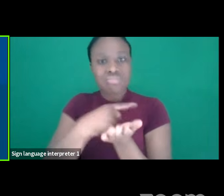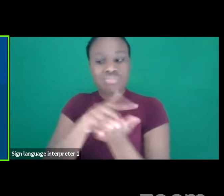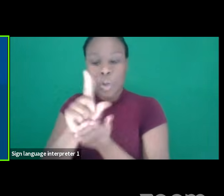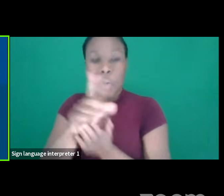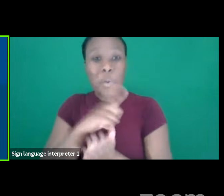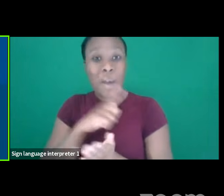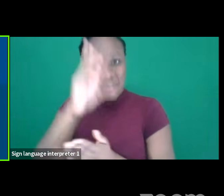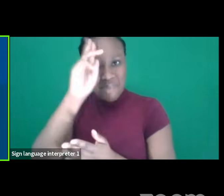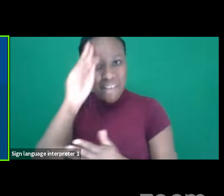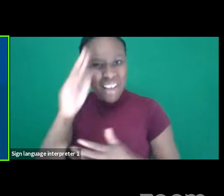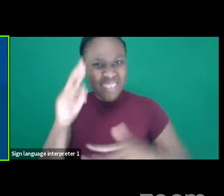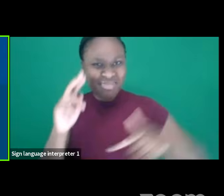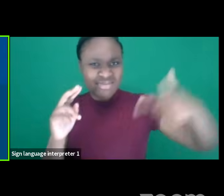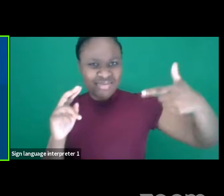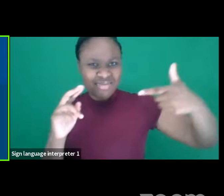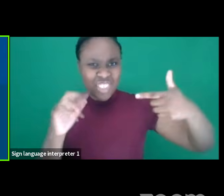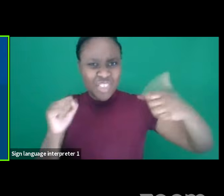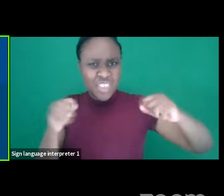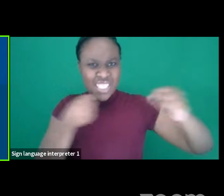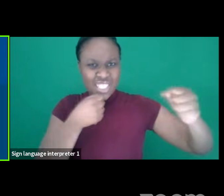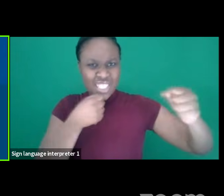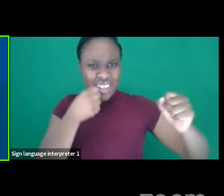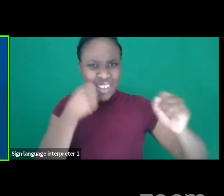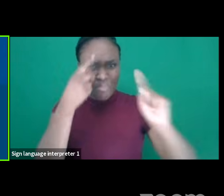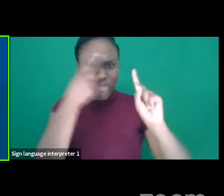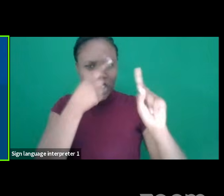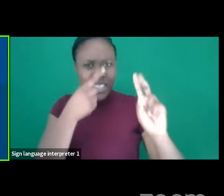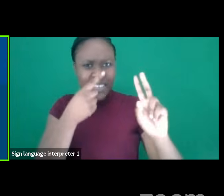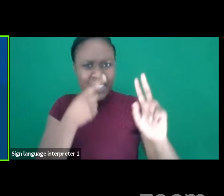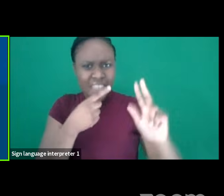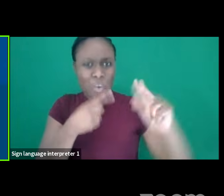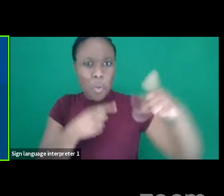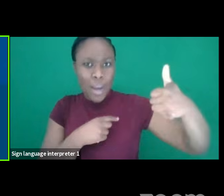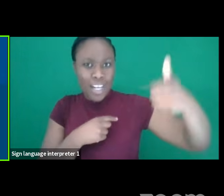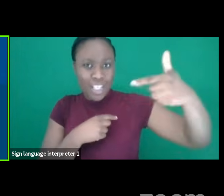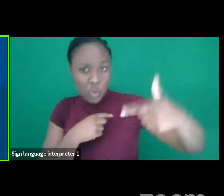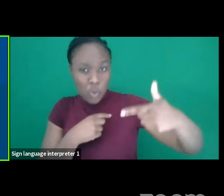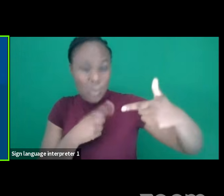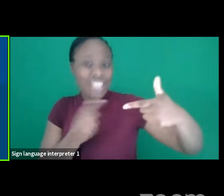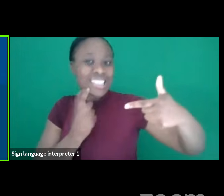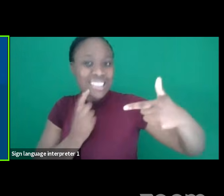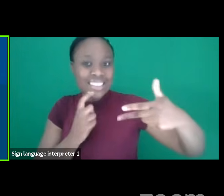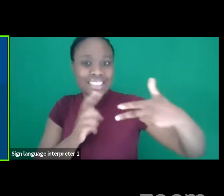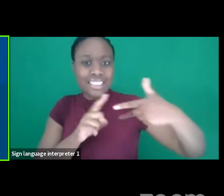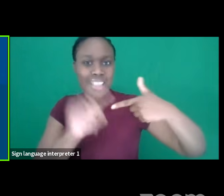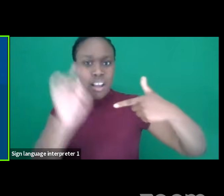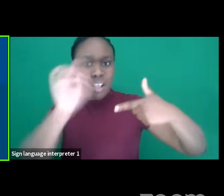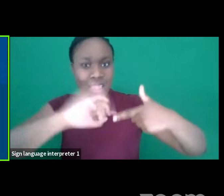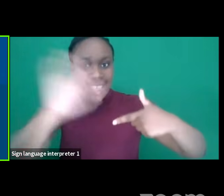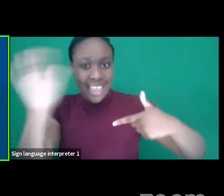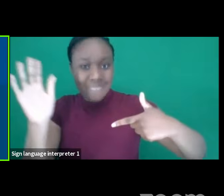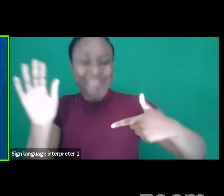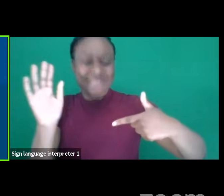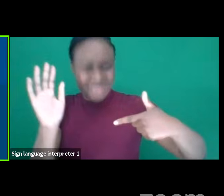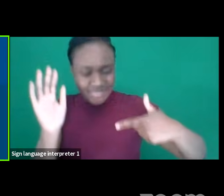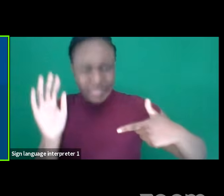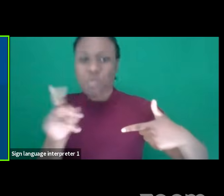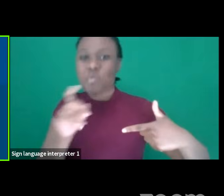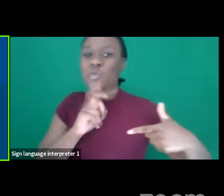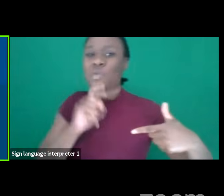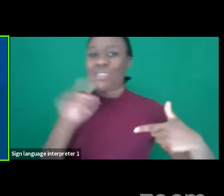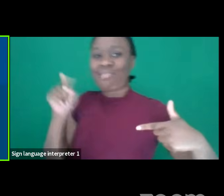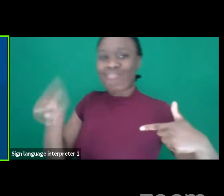about, strategic objective number 1 and 2, specifically in terms of making it easy and providing clarity to taxpayers. And